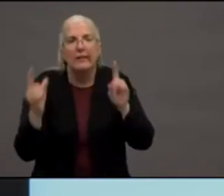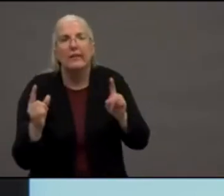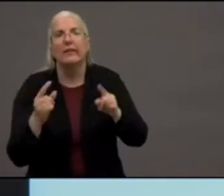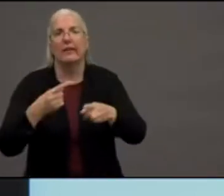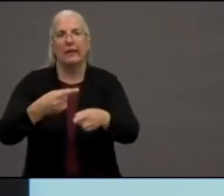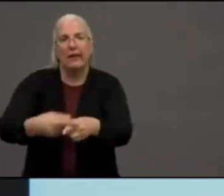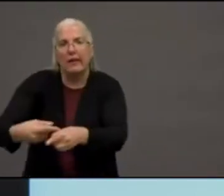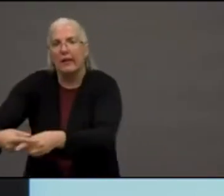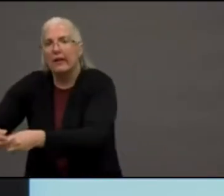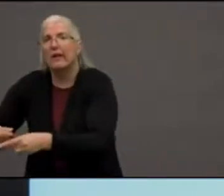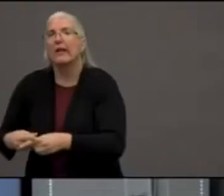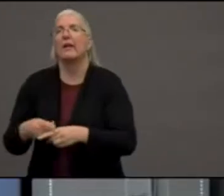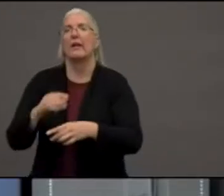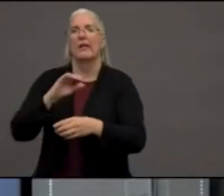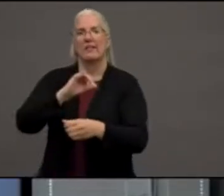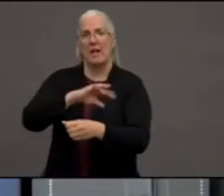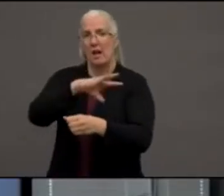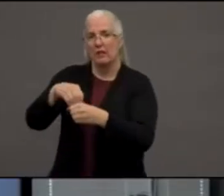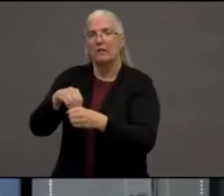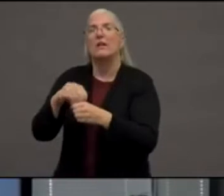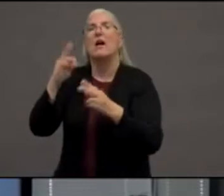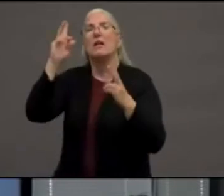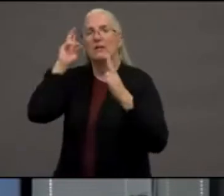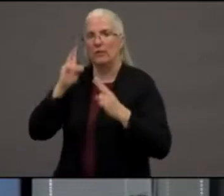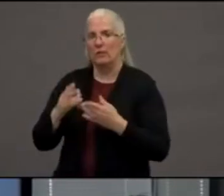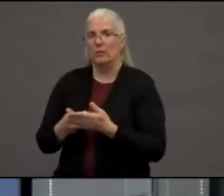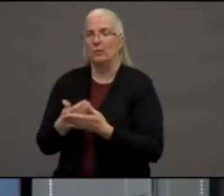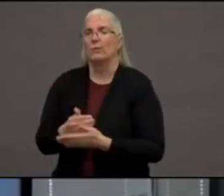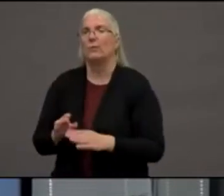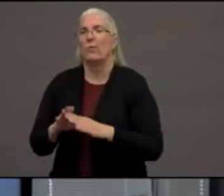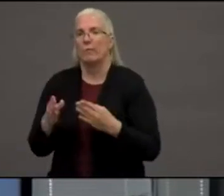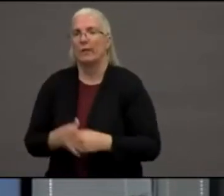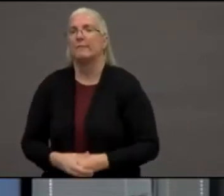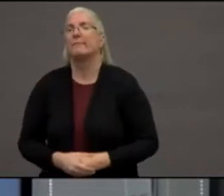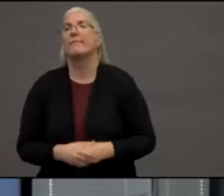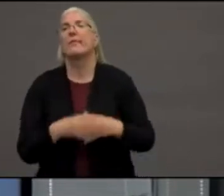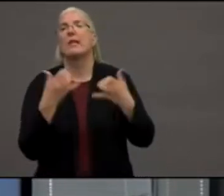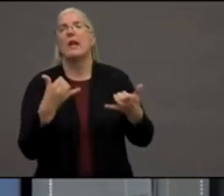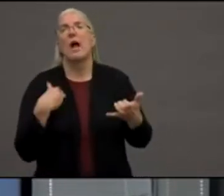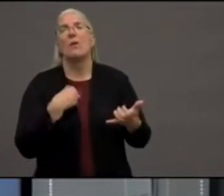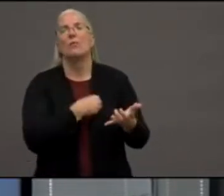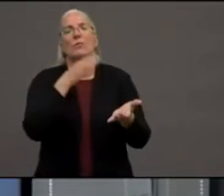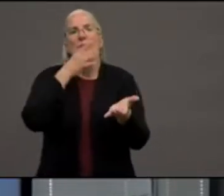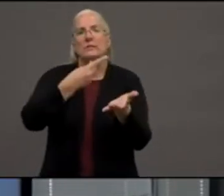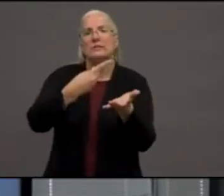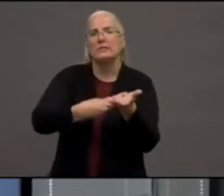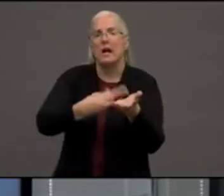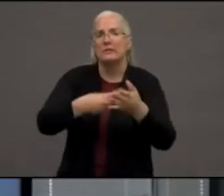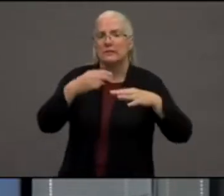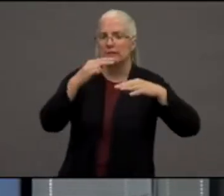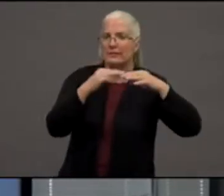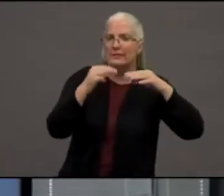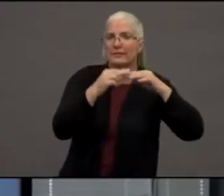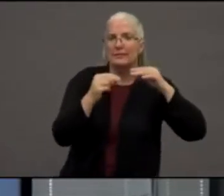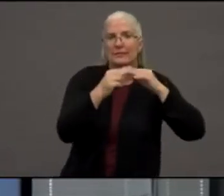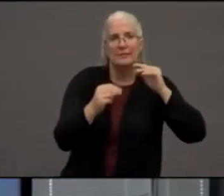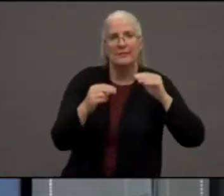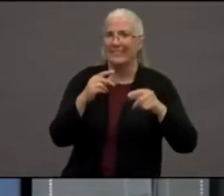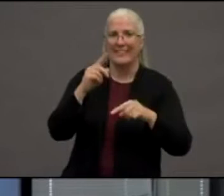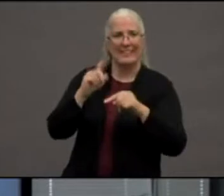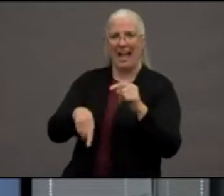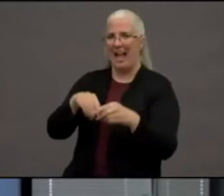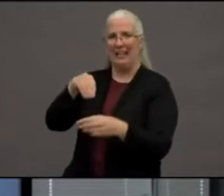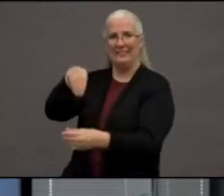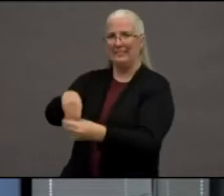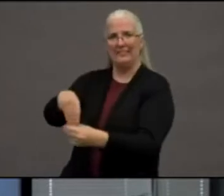includes salons. And let's talk about nail salons, because they are not able to operate indoors. No, at this